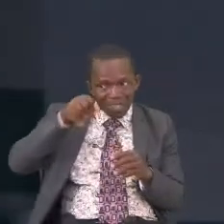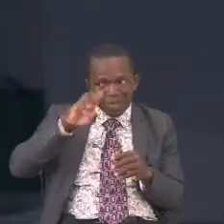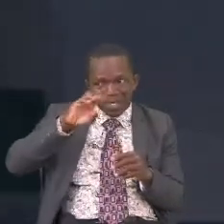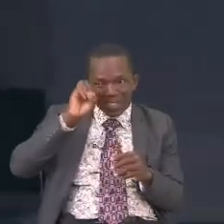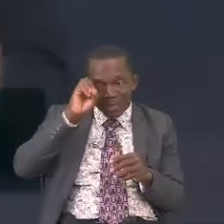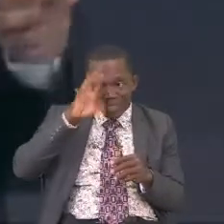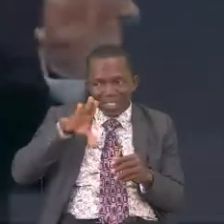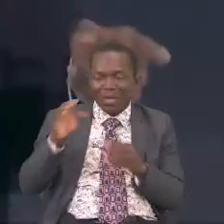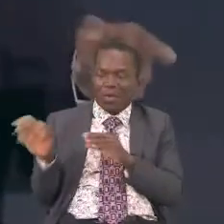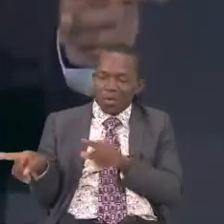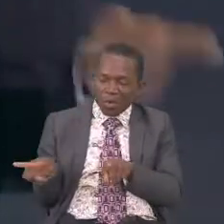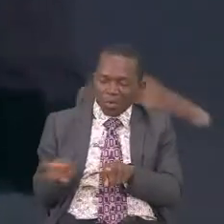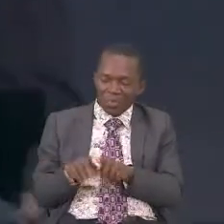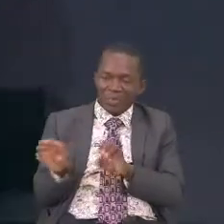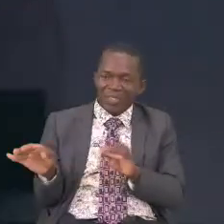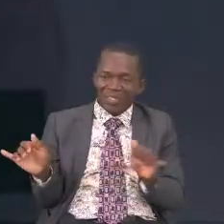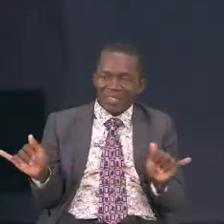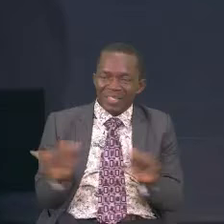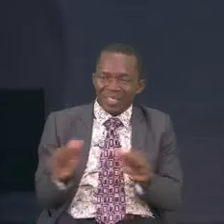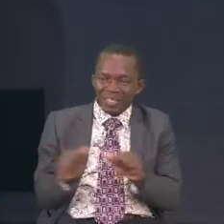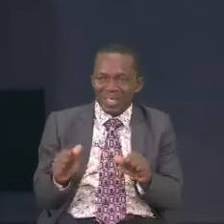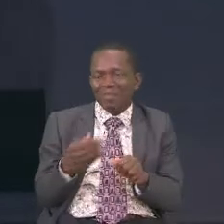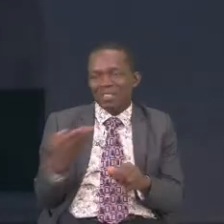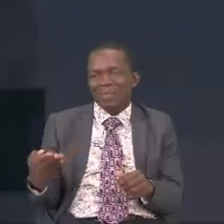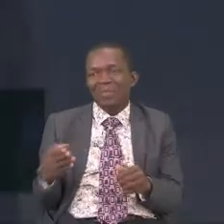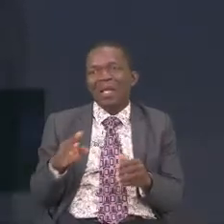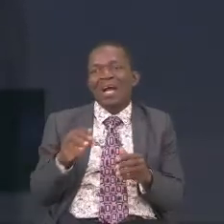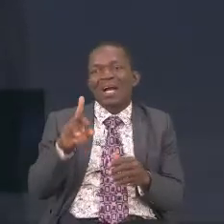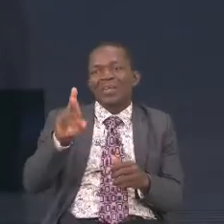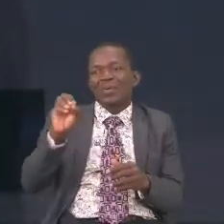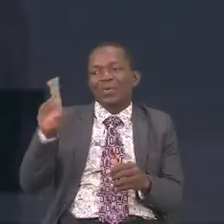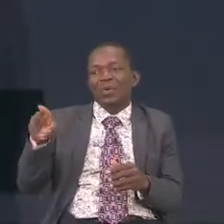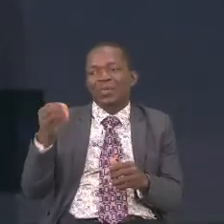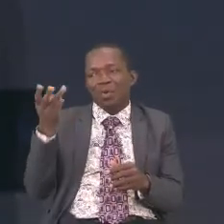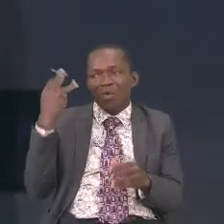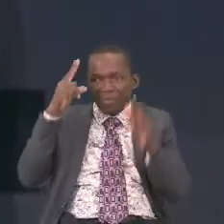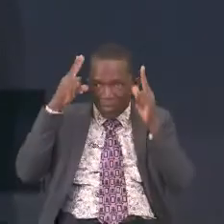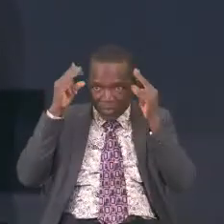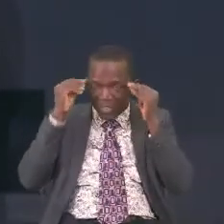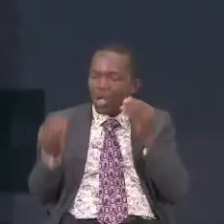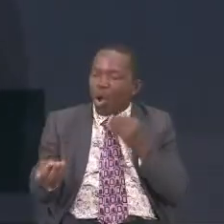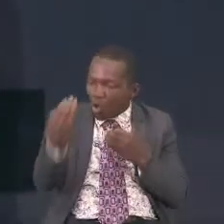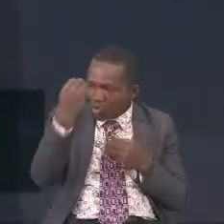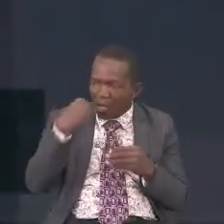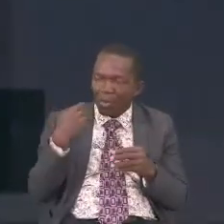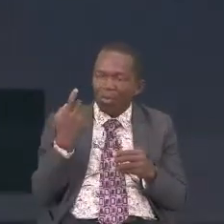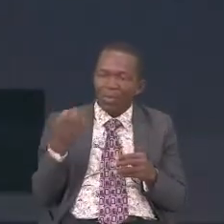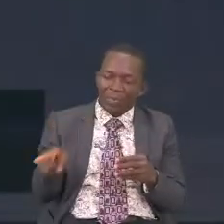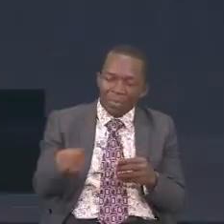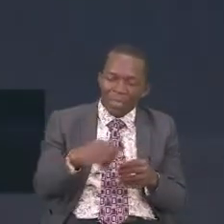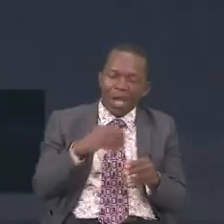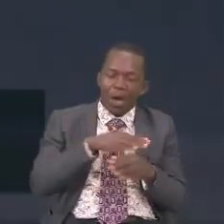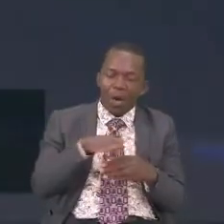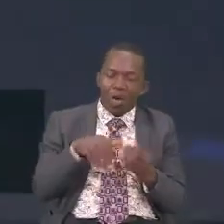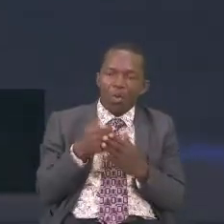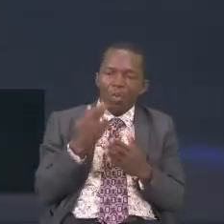and then the rod of Moses swallowed up all their rods, all their serpents, and